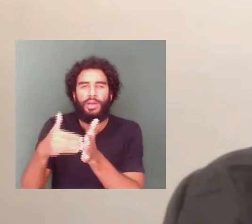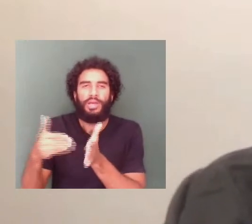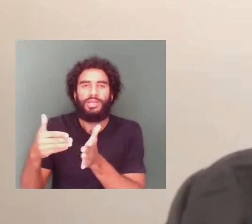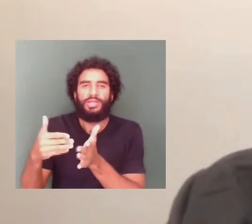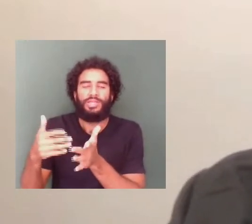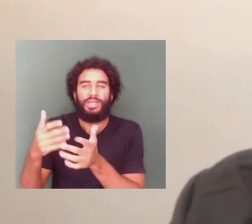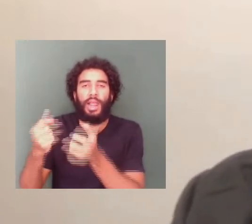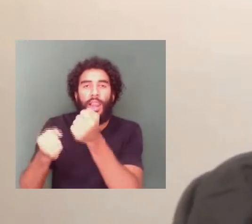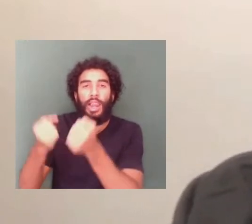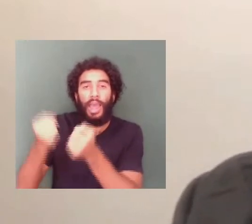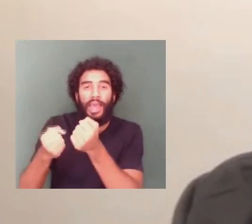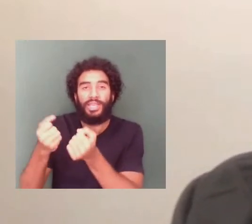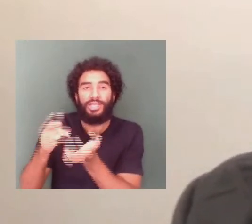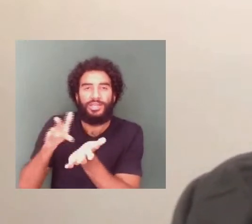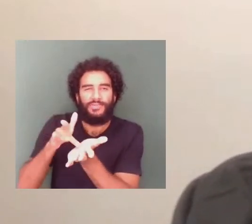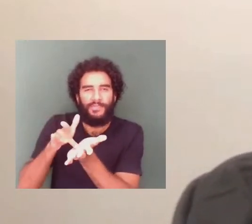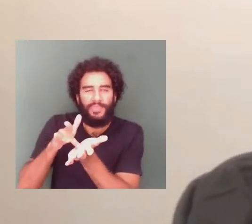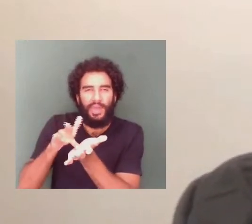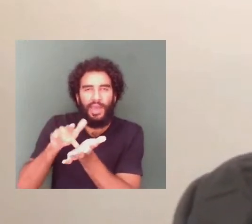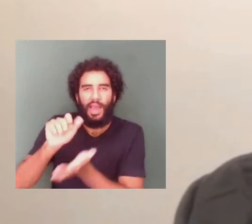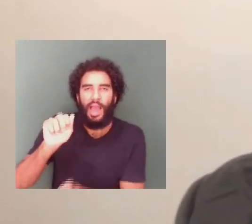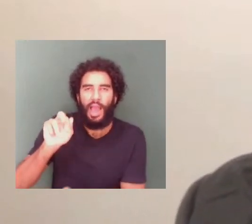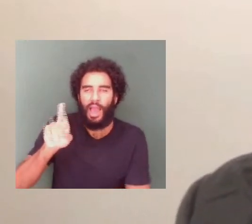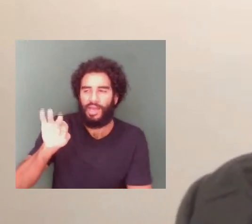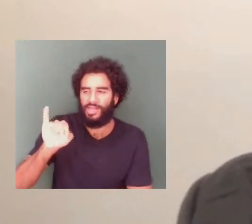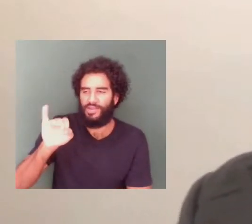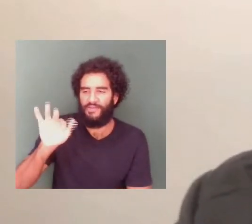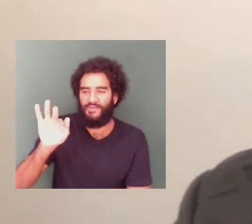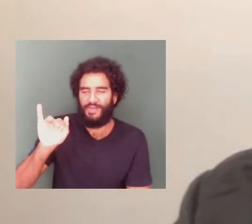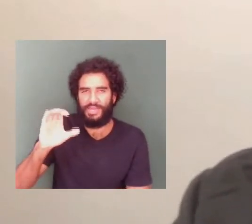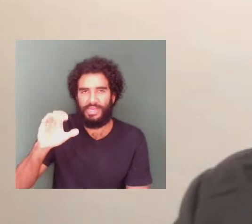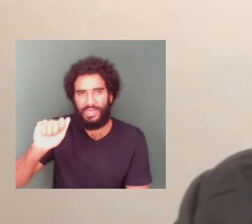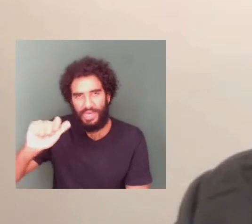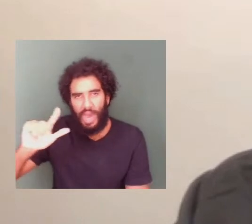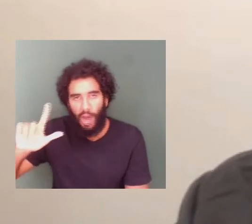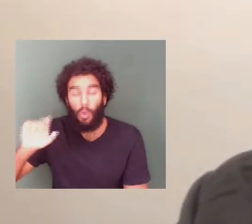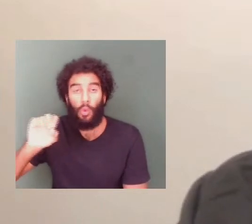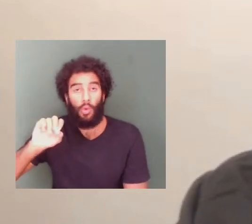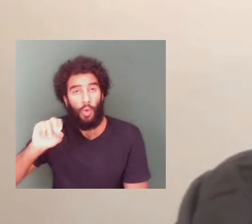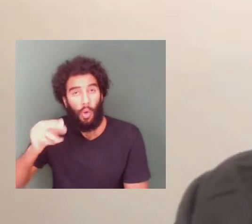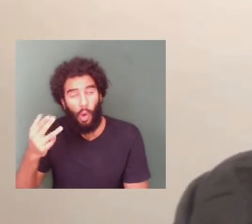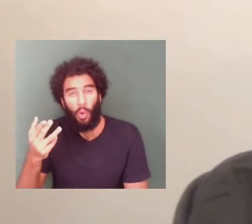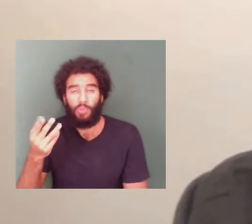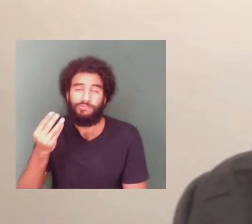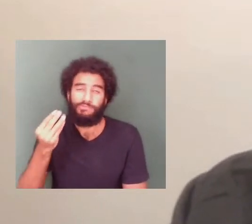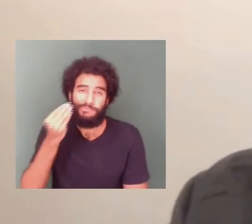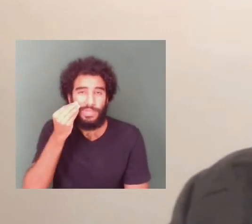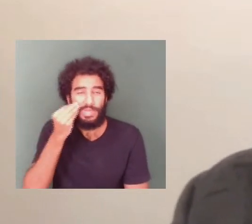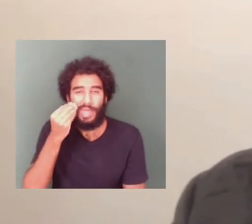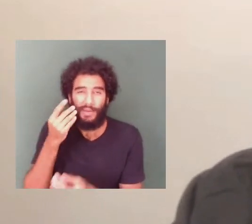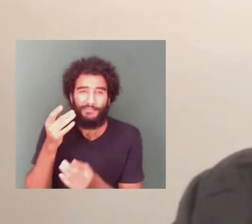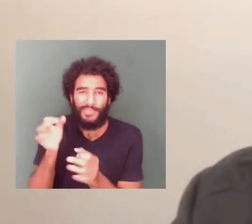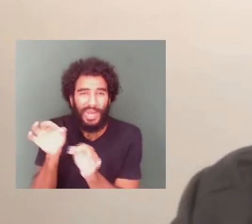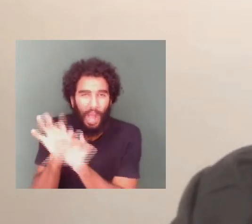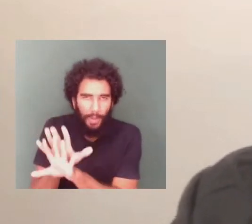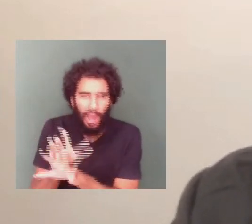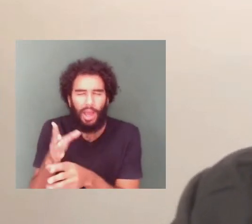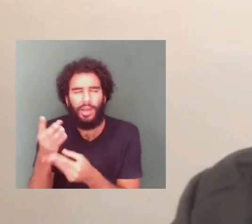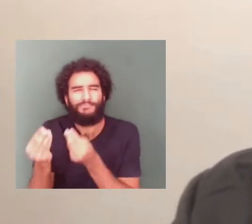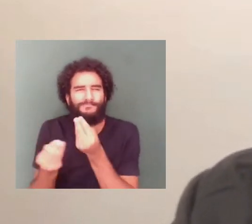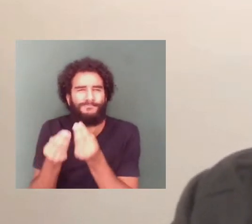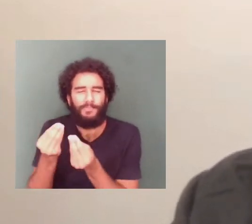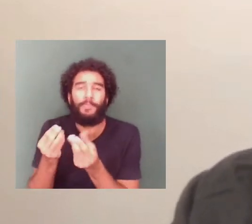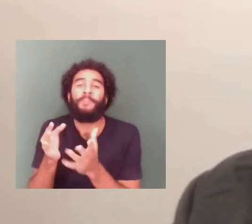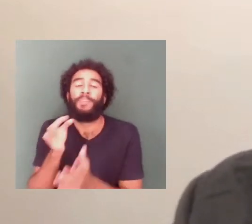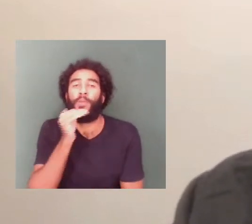of artificial milk or end it completely? Or how can we deal